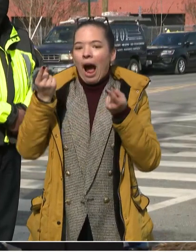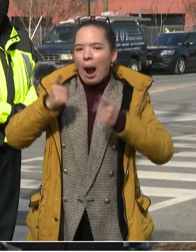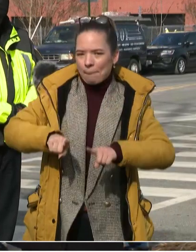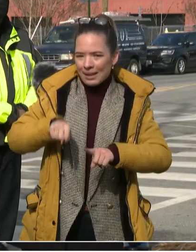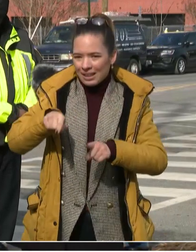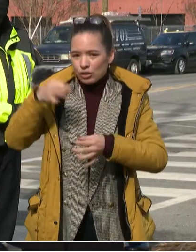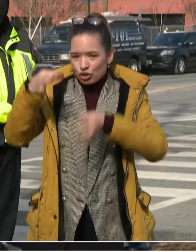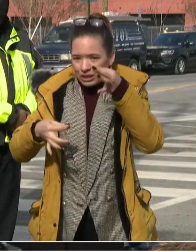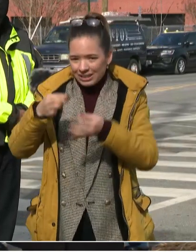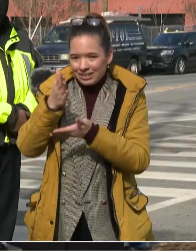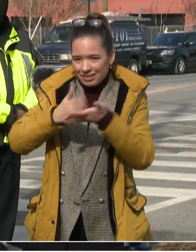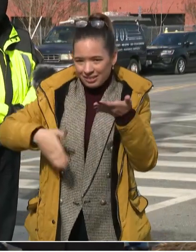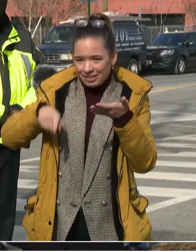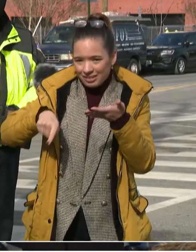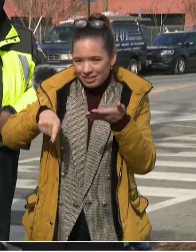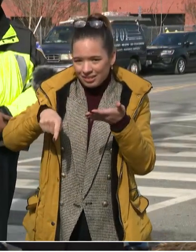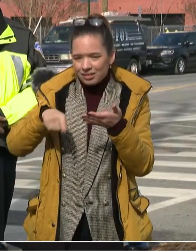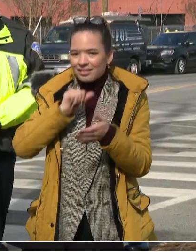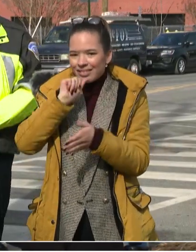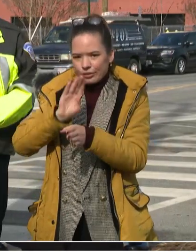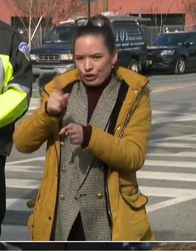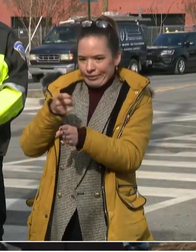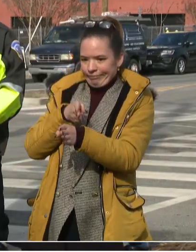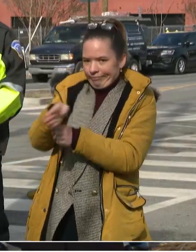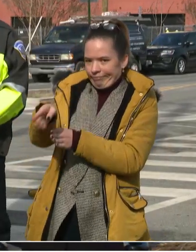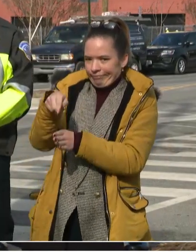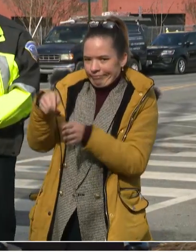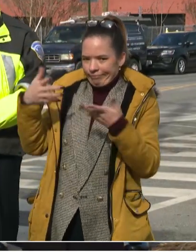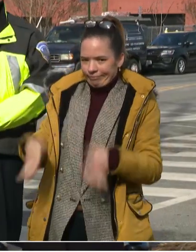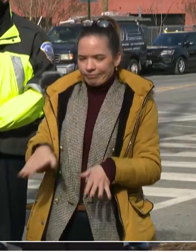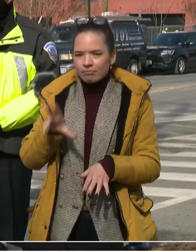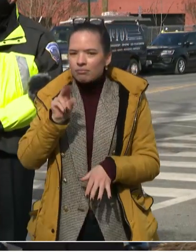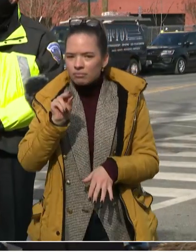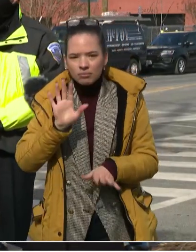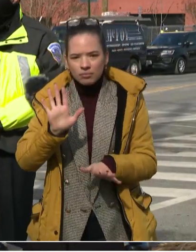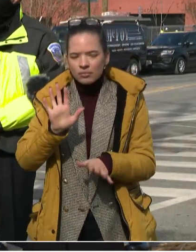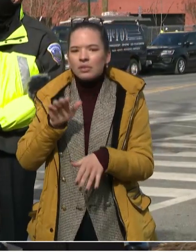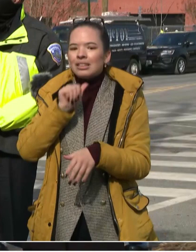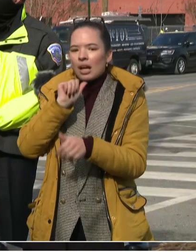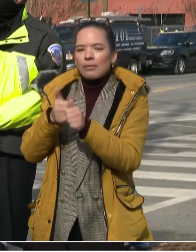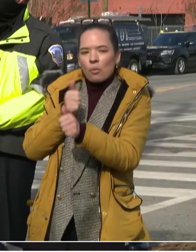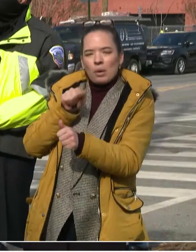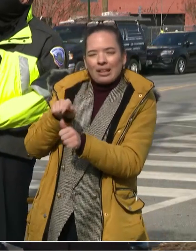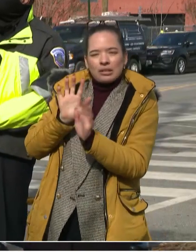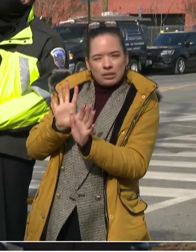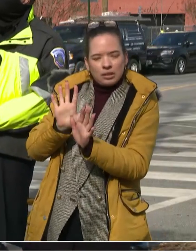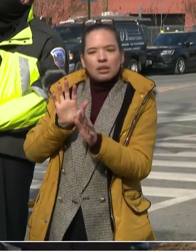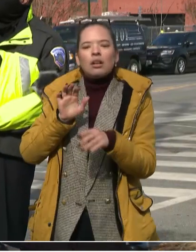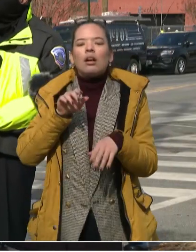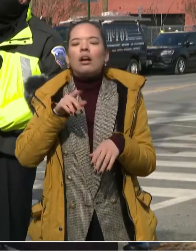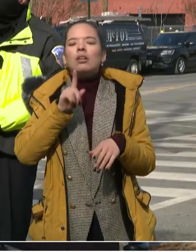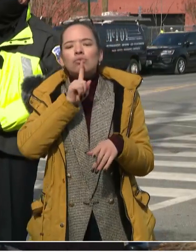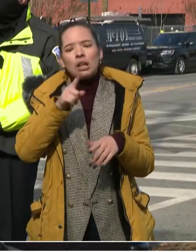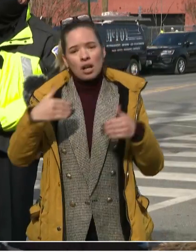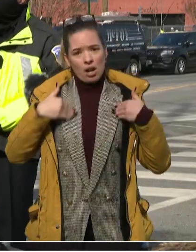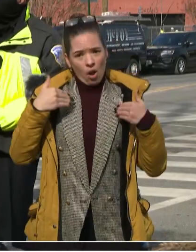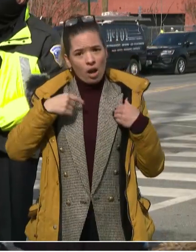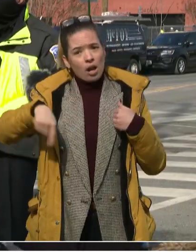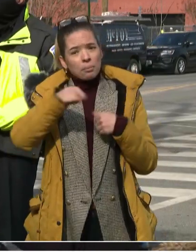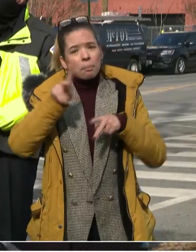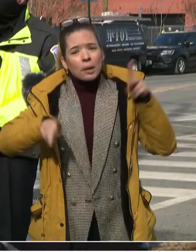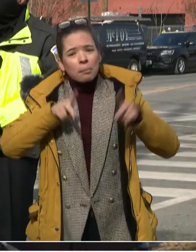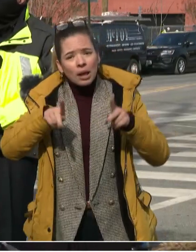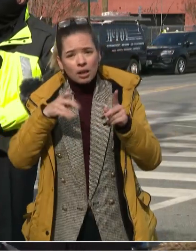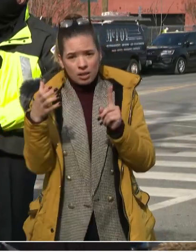things. That's not my lane, so I'm trying to kind of steer clear of that. But with respect to the young people that we are arresting, the